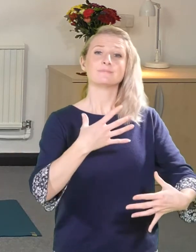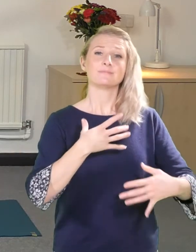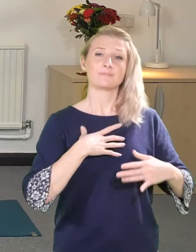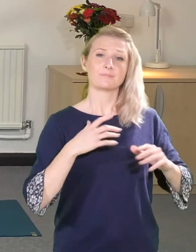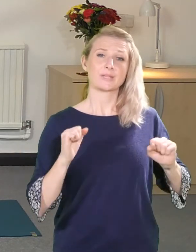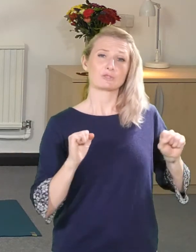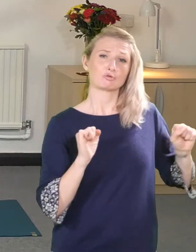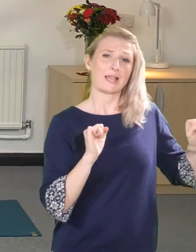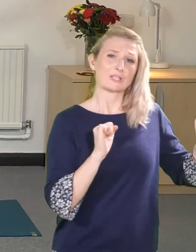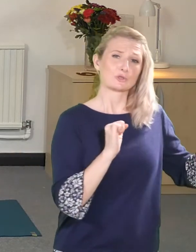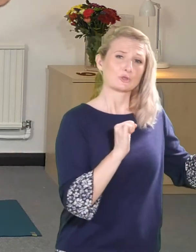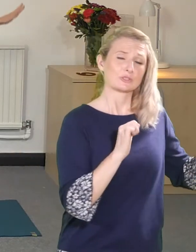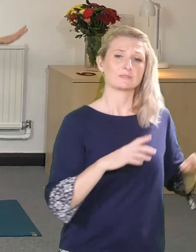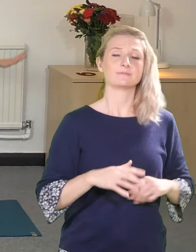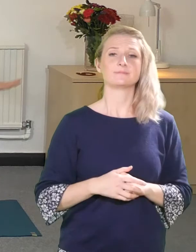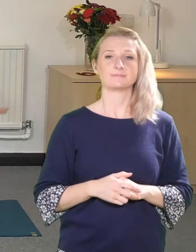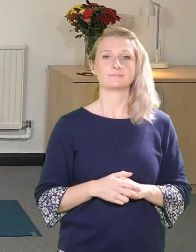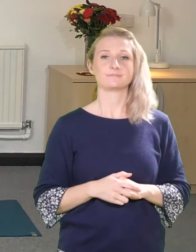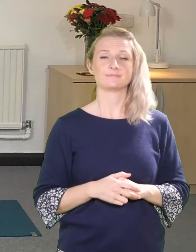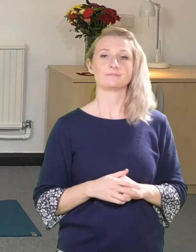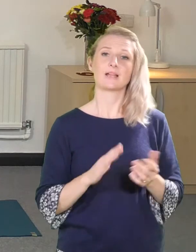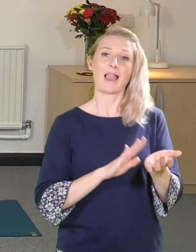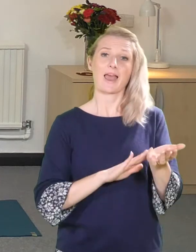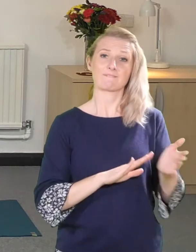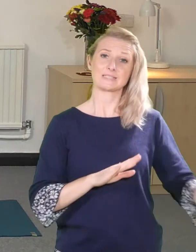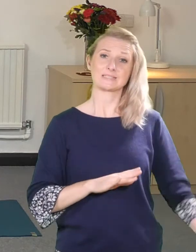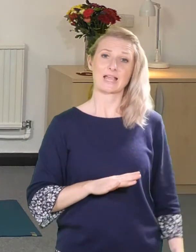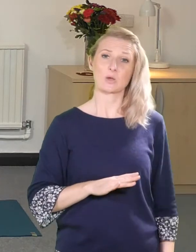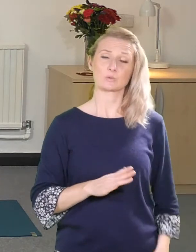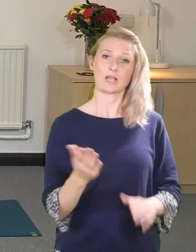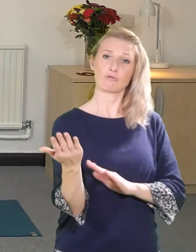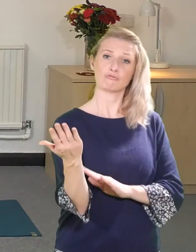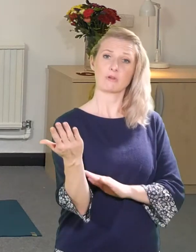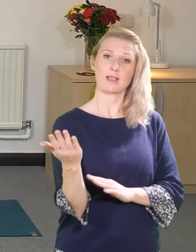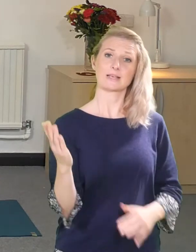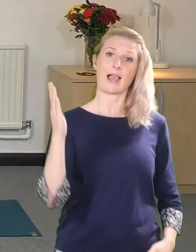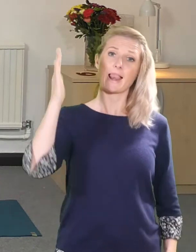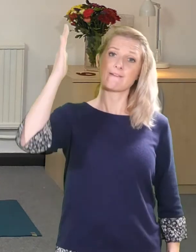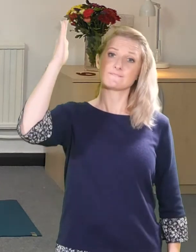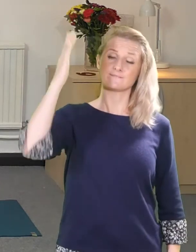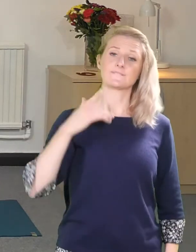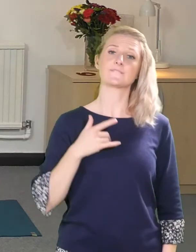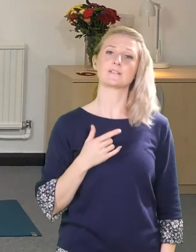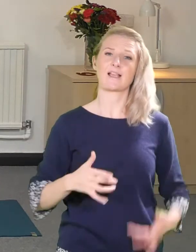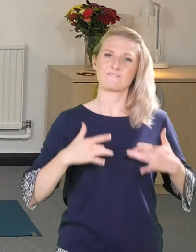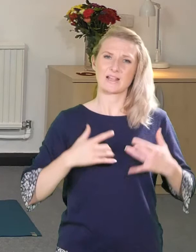to the left. Exhale, left hand comes down, right arm lifts. Breathe deeply in the